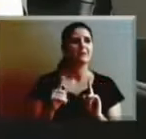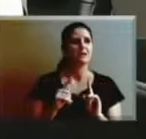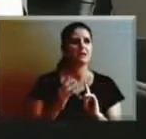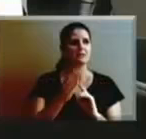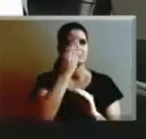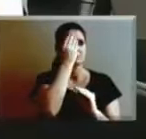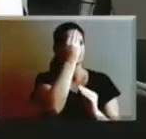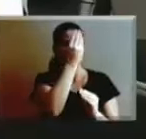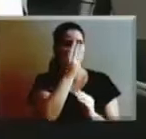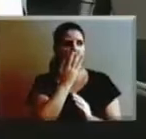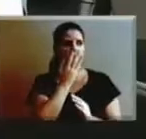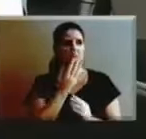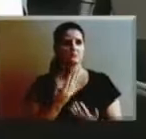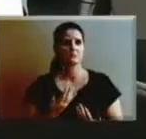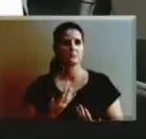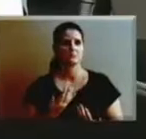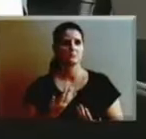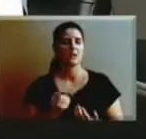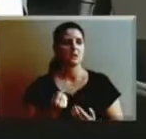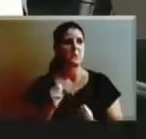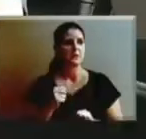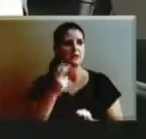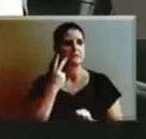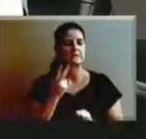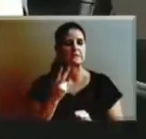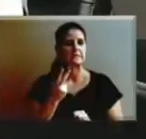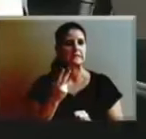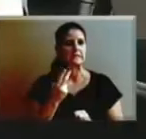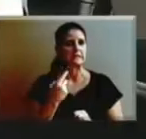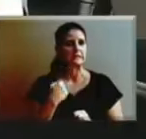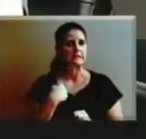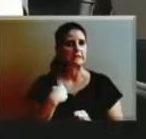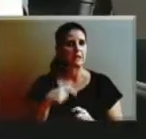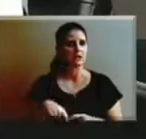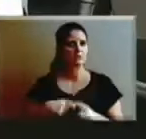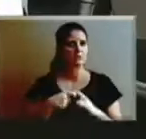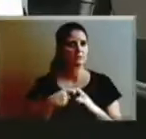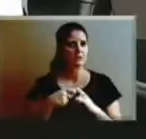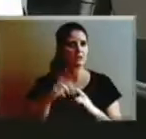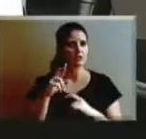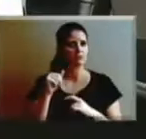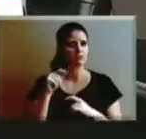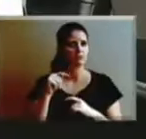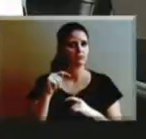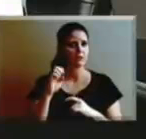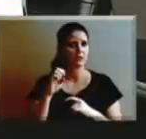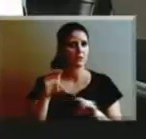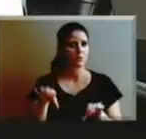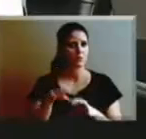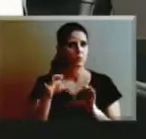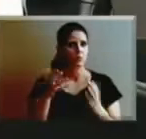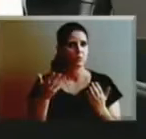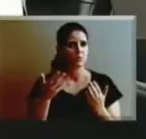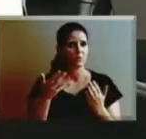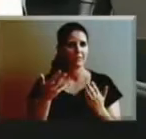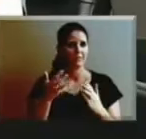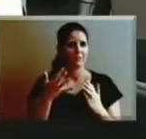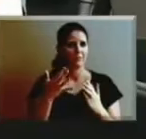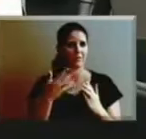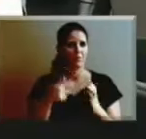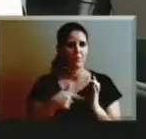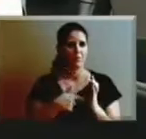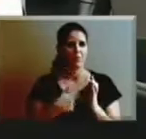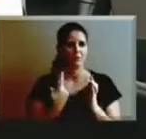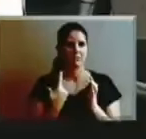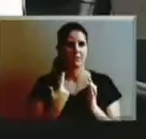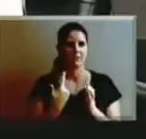us some information so we can kind of see how we're doing. And this won't be a one-shot thing where we get a report at the end of the year and say,